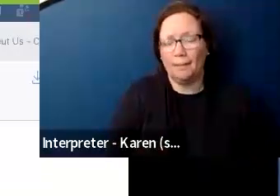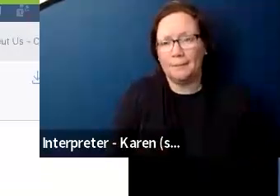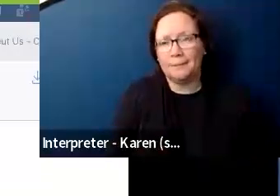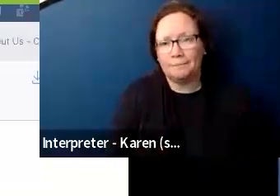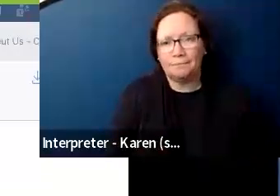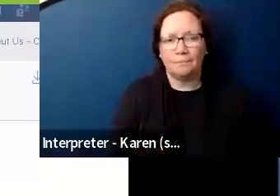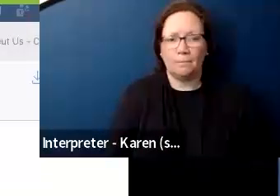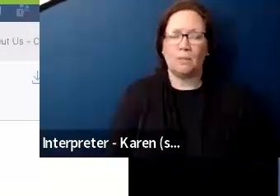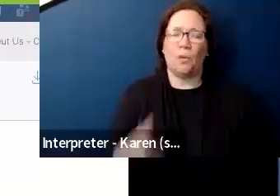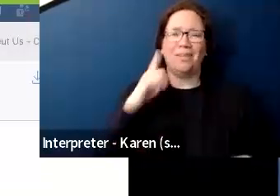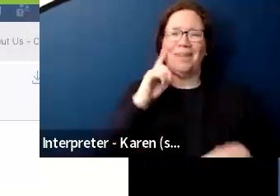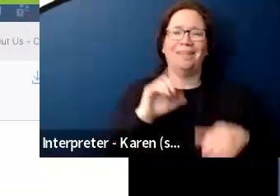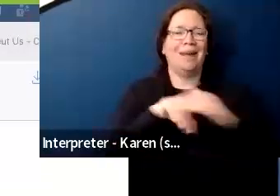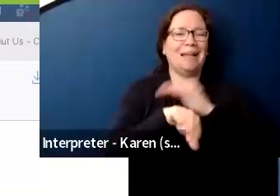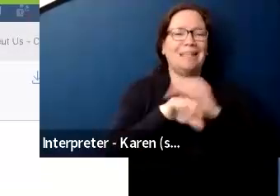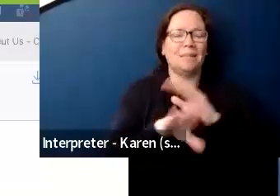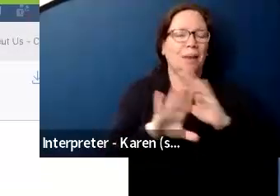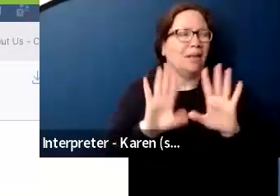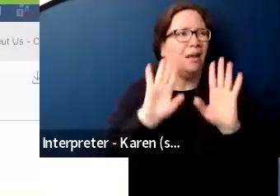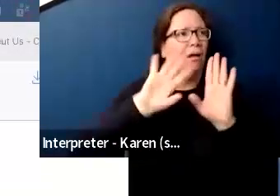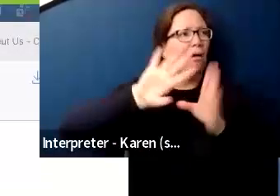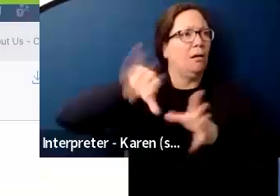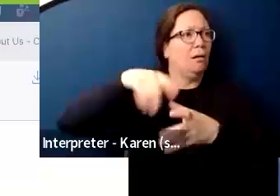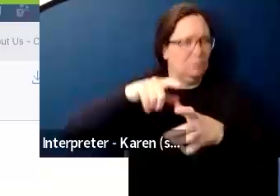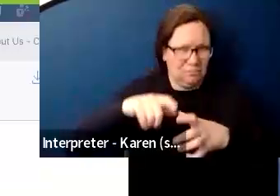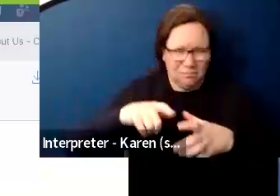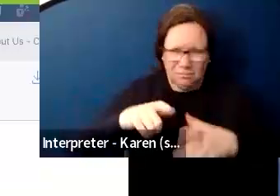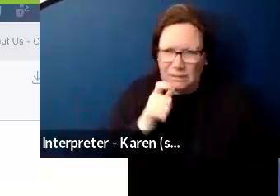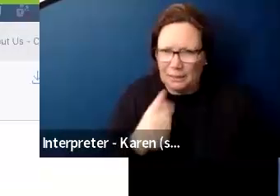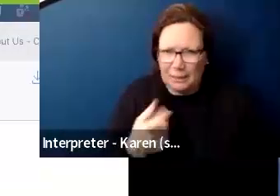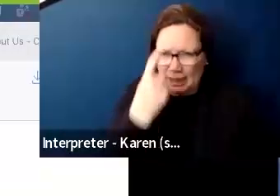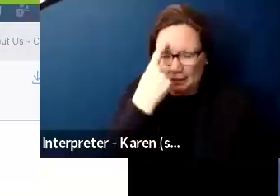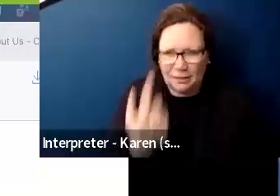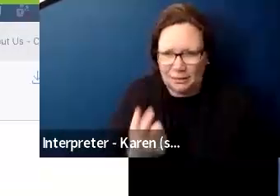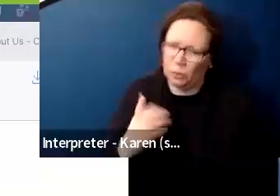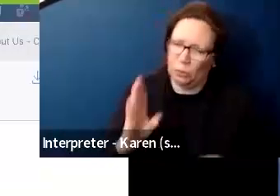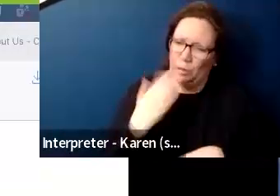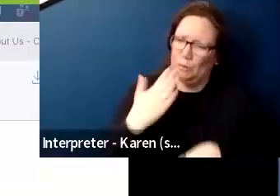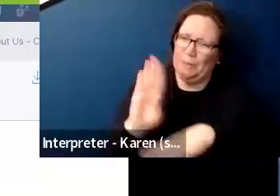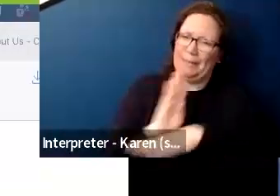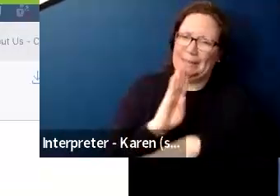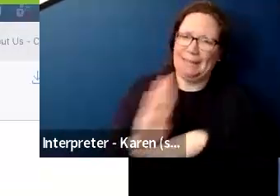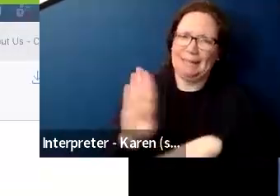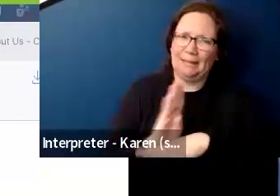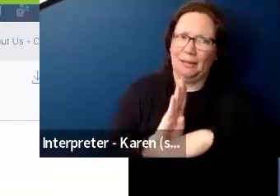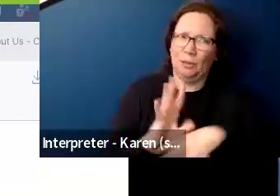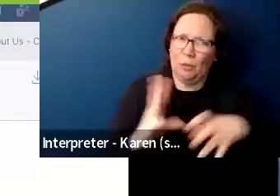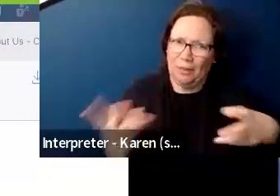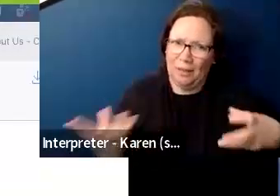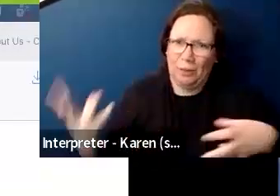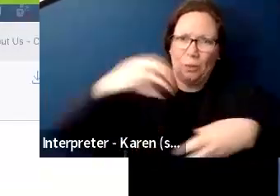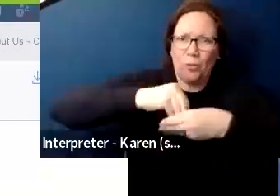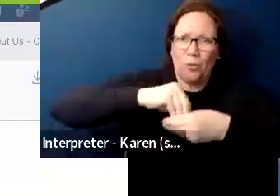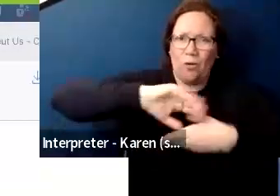considering accessibility when creating digital content just doesn't make good business sense, even if you don't work at a business,